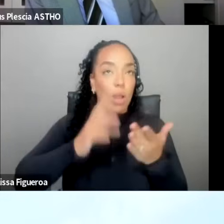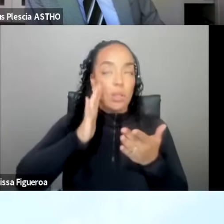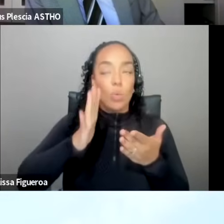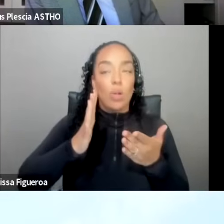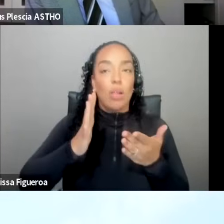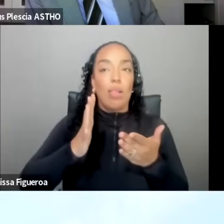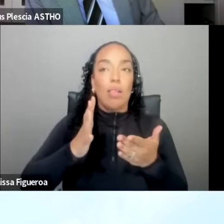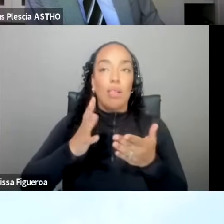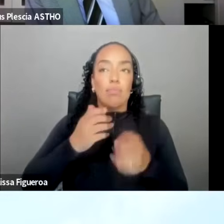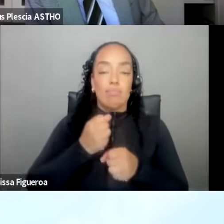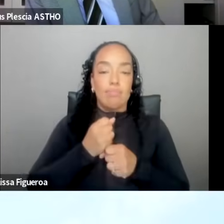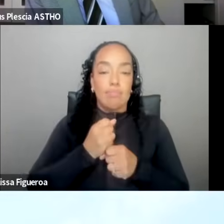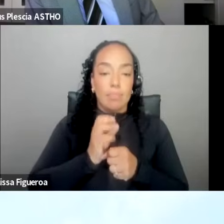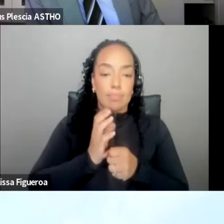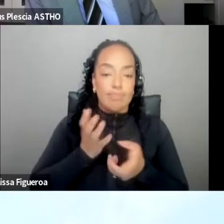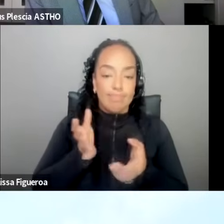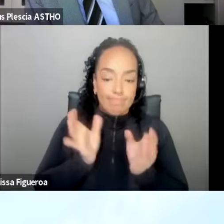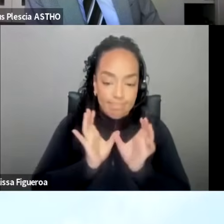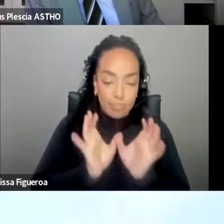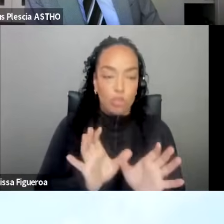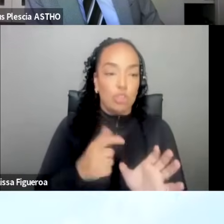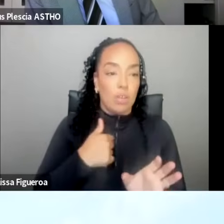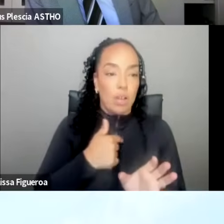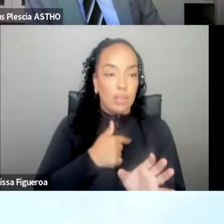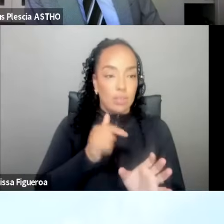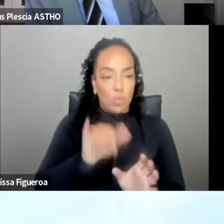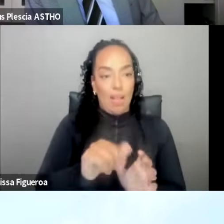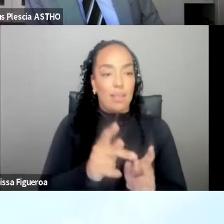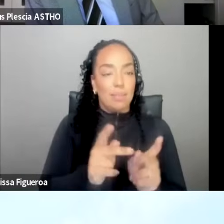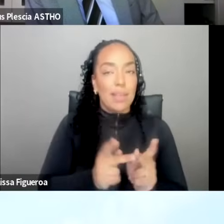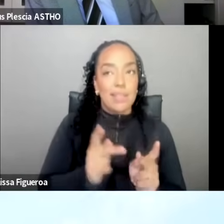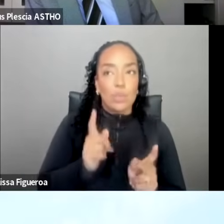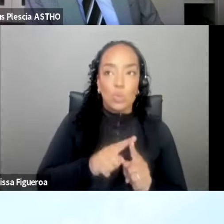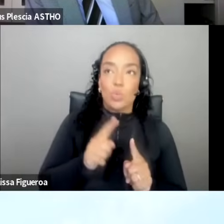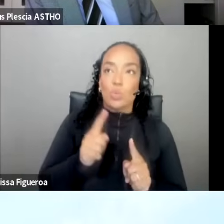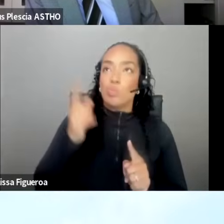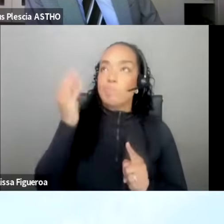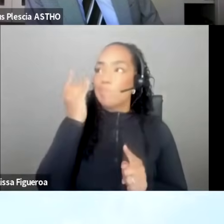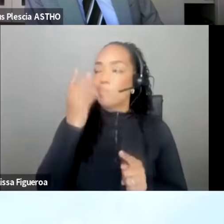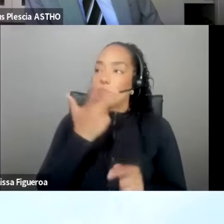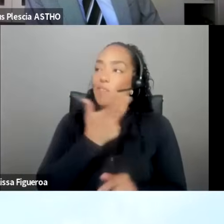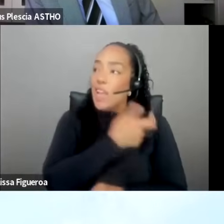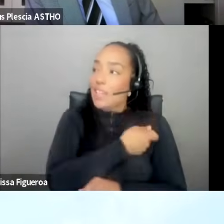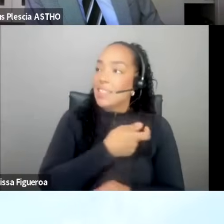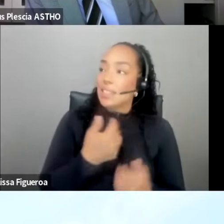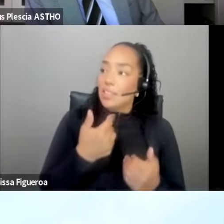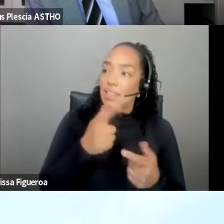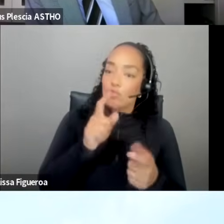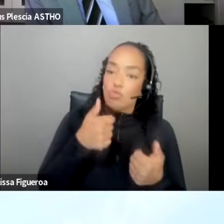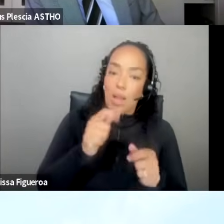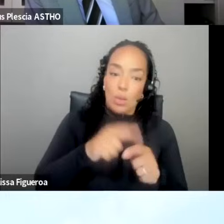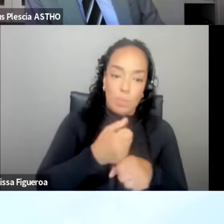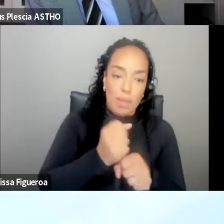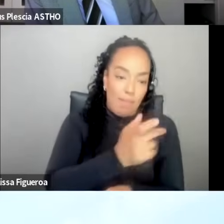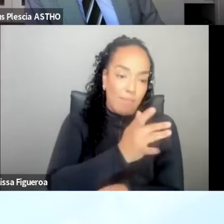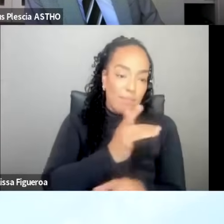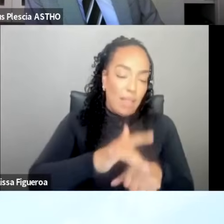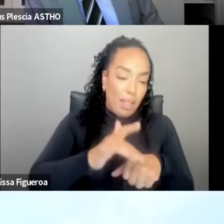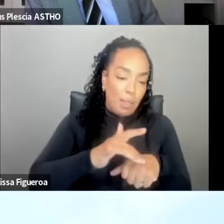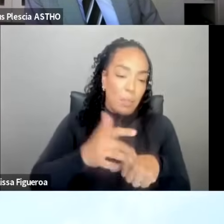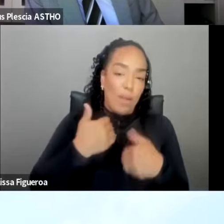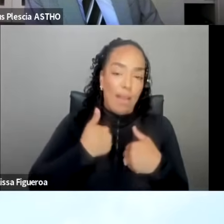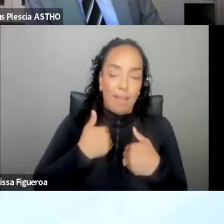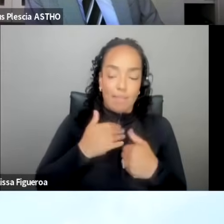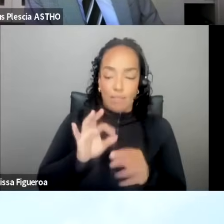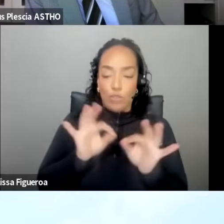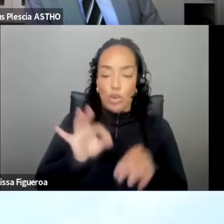space and thinking about a vaccine, making that available. We have a framework. We